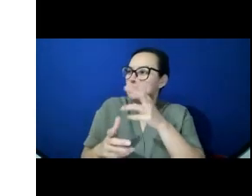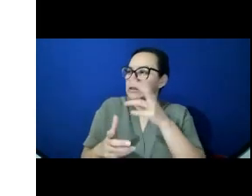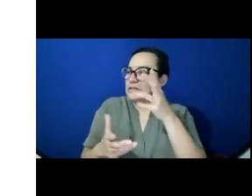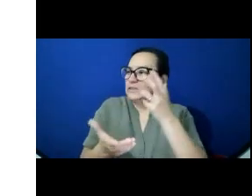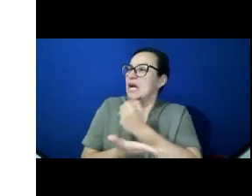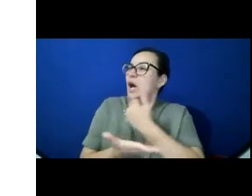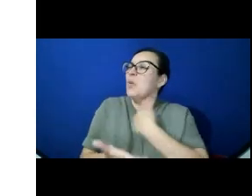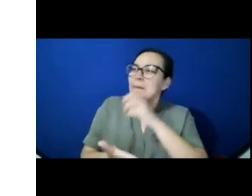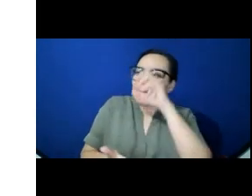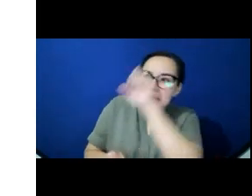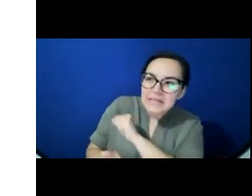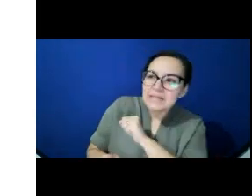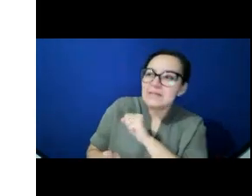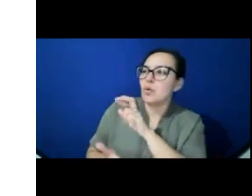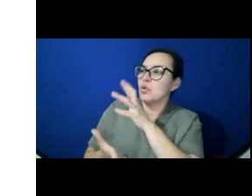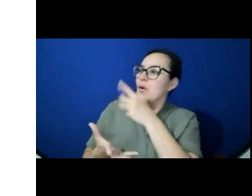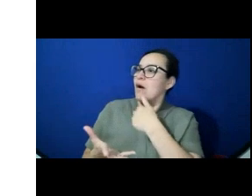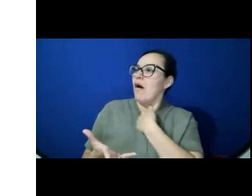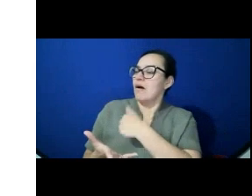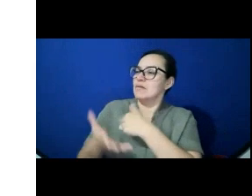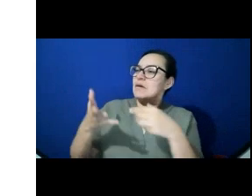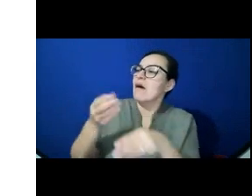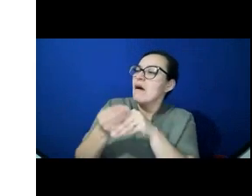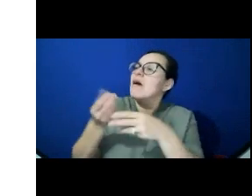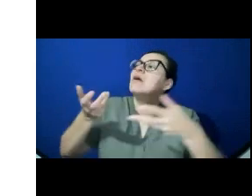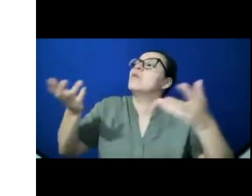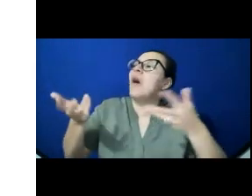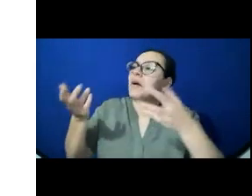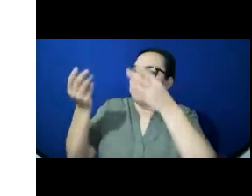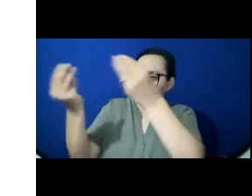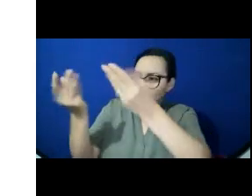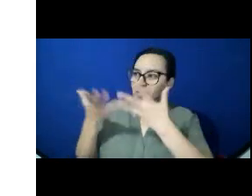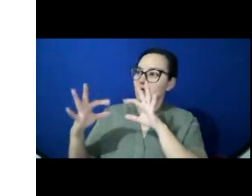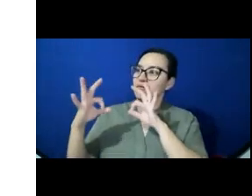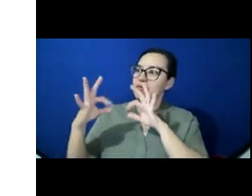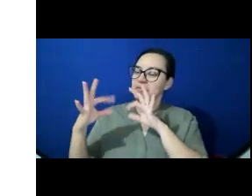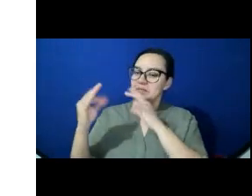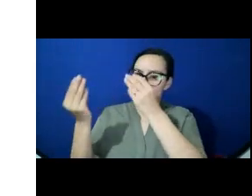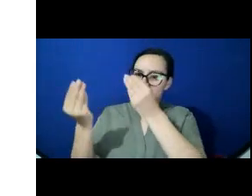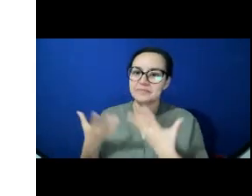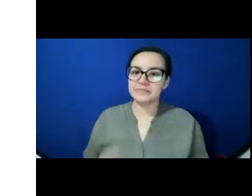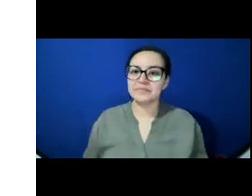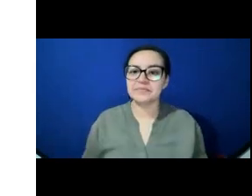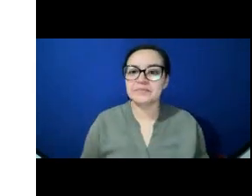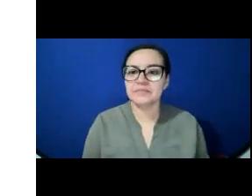faltó it can o be qué le gustaría incorporated ver? in the agencies? What would you like to see? What is missing?